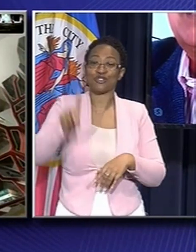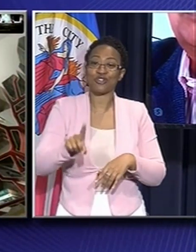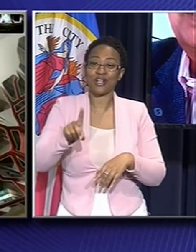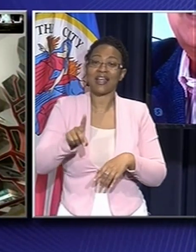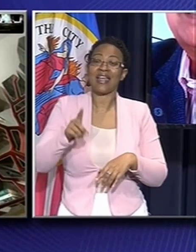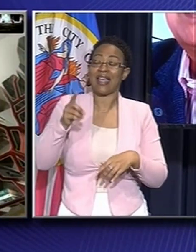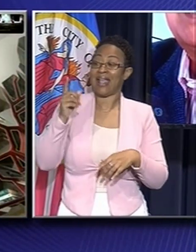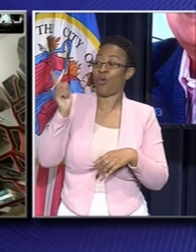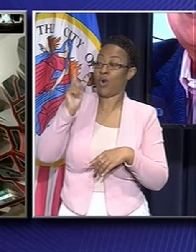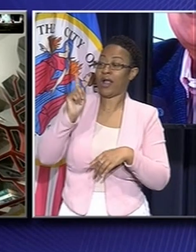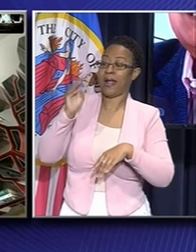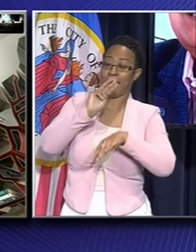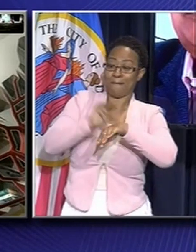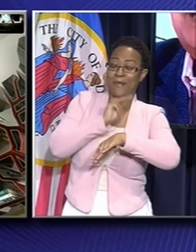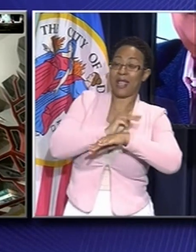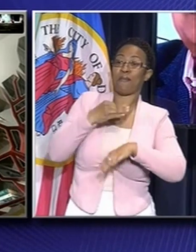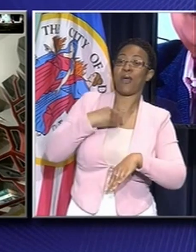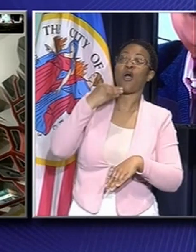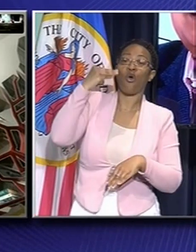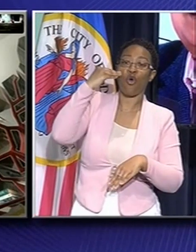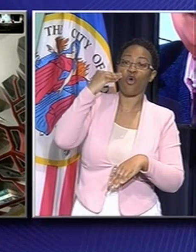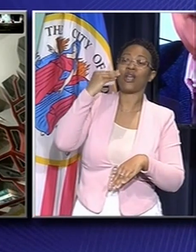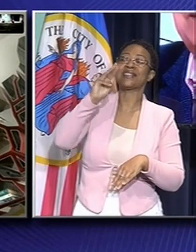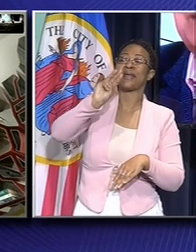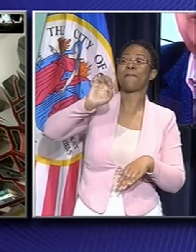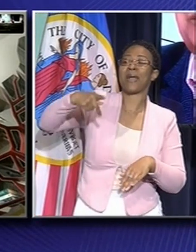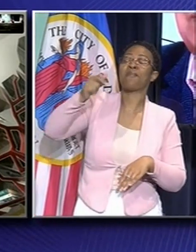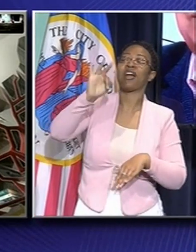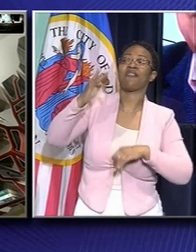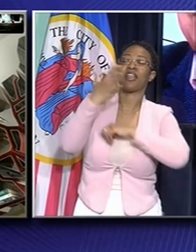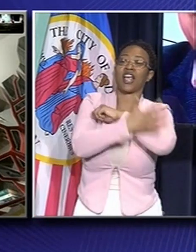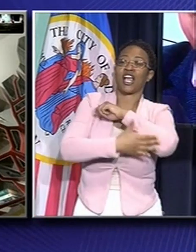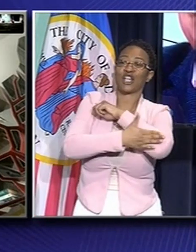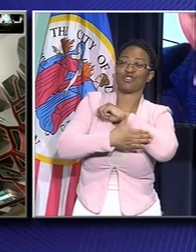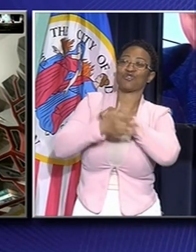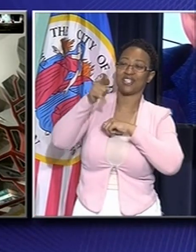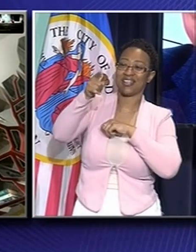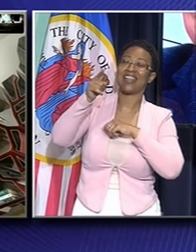our place. This map of the country with the bookshelves here. All